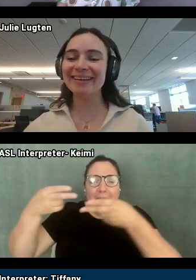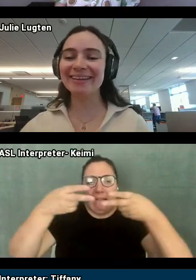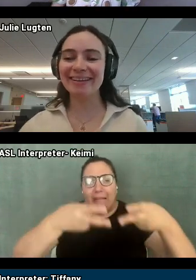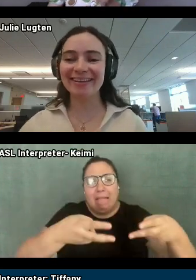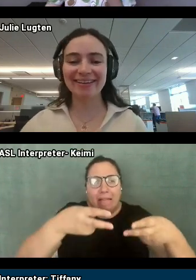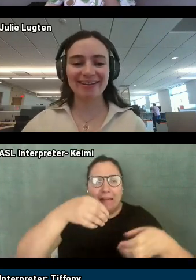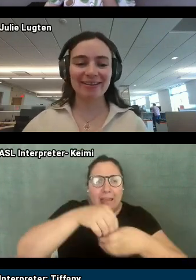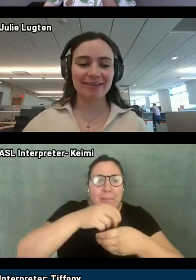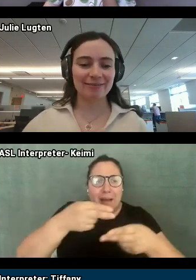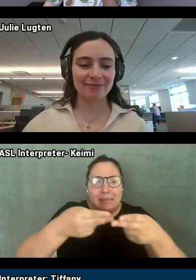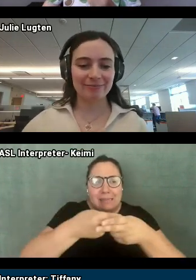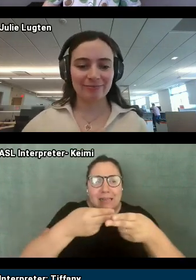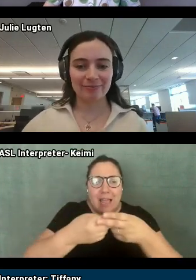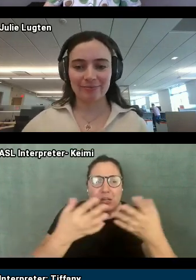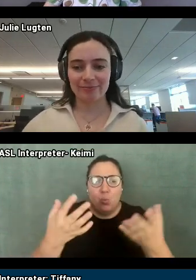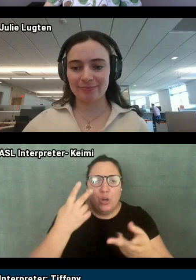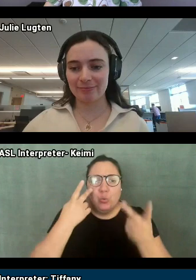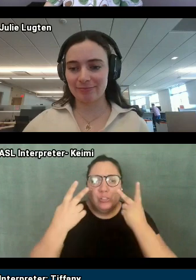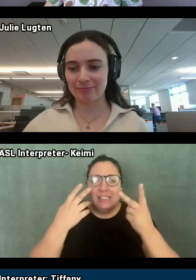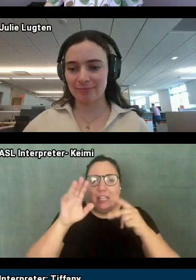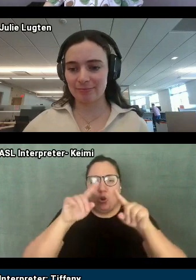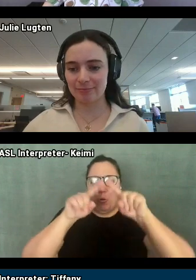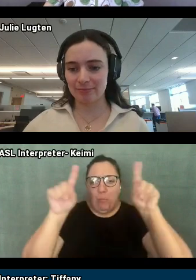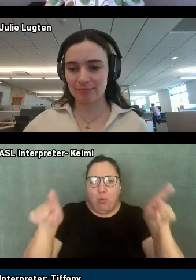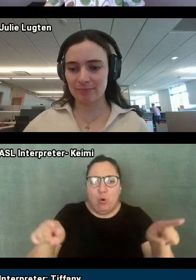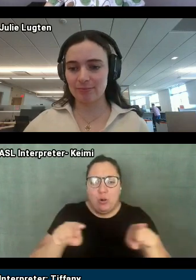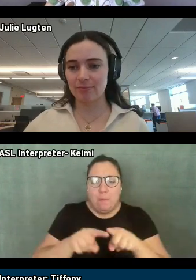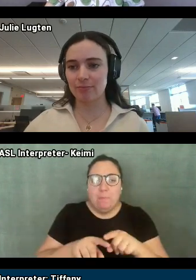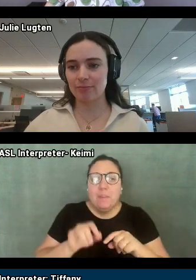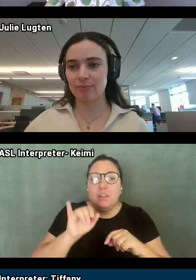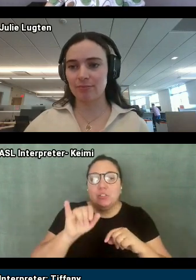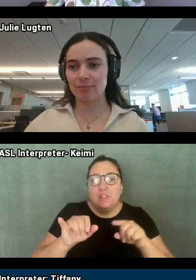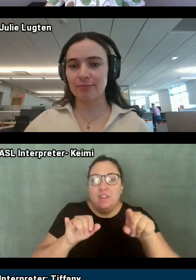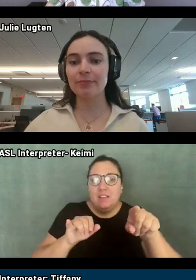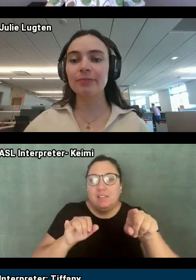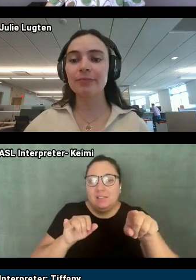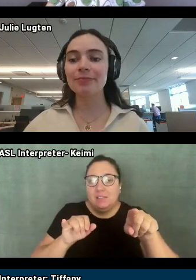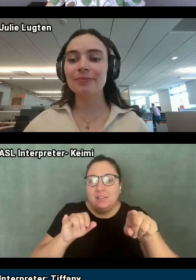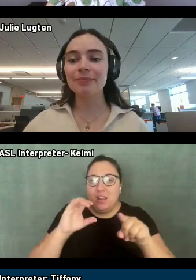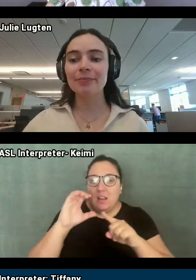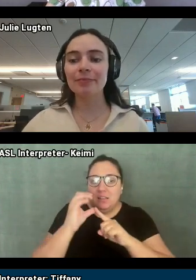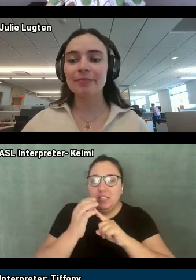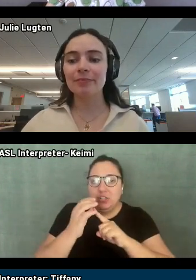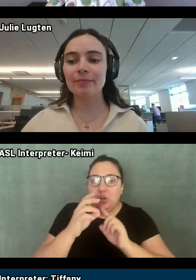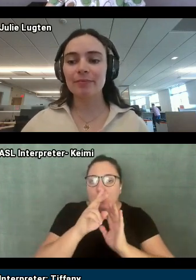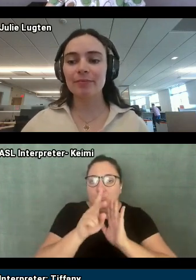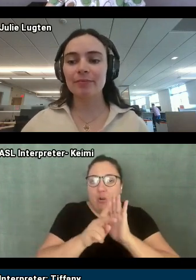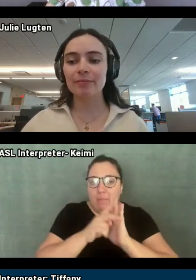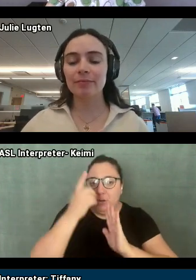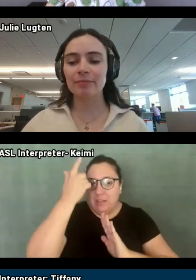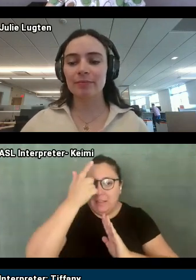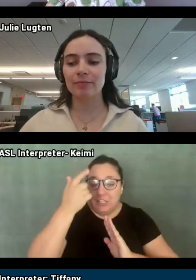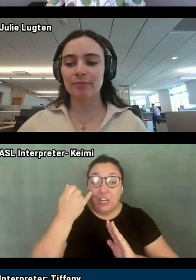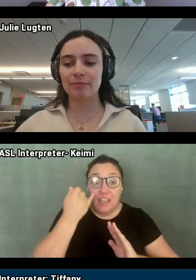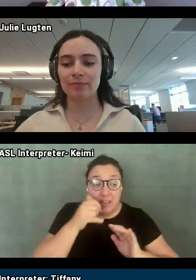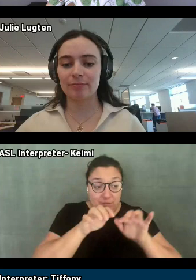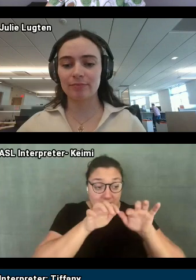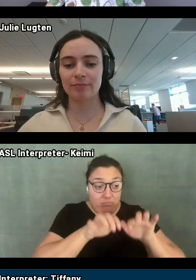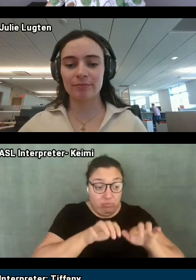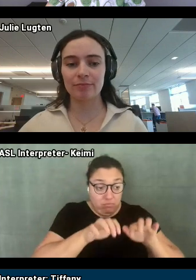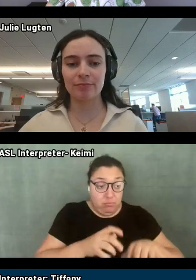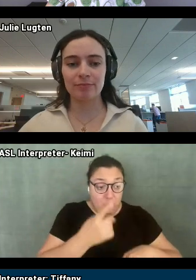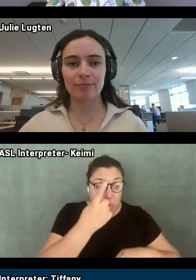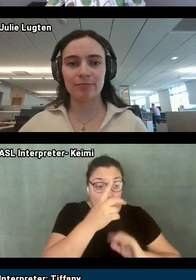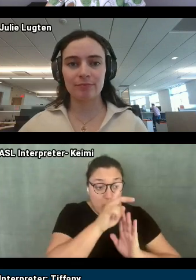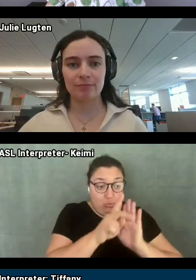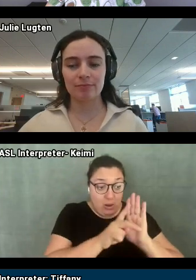portal. So that one is conditional property logic, which is where if a user enters data in one property, it brings